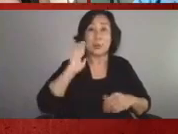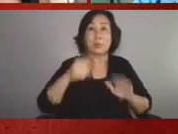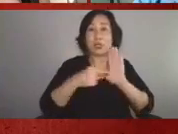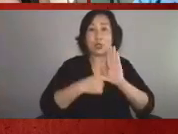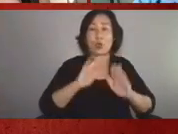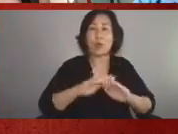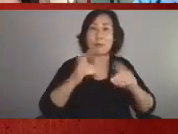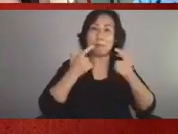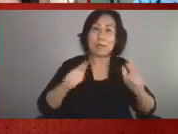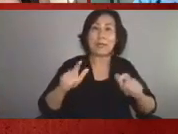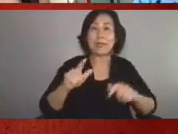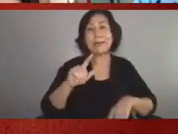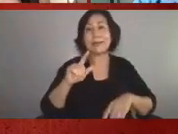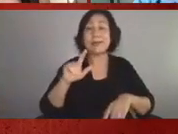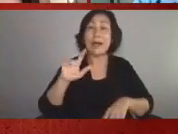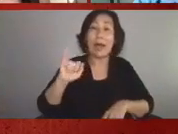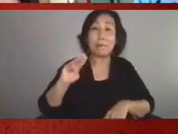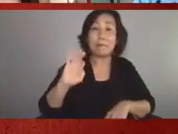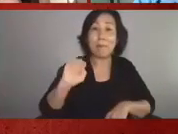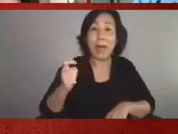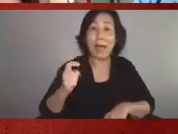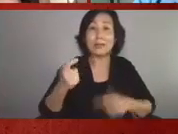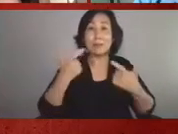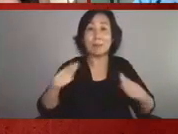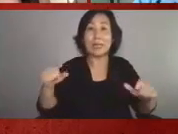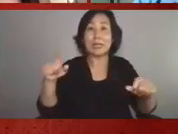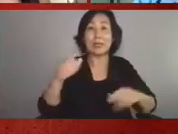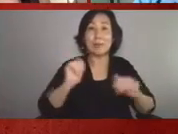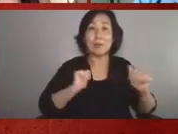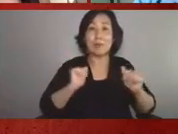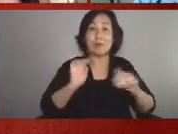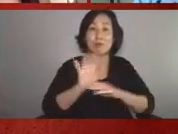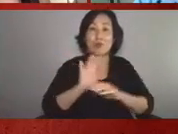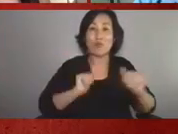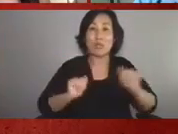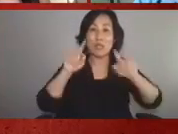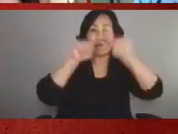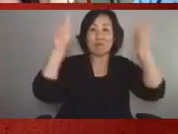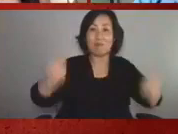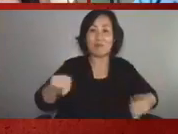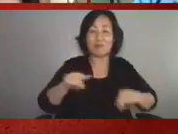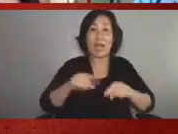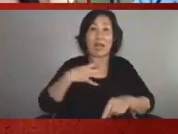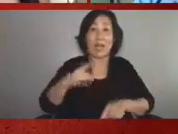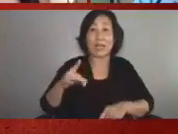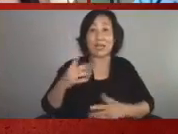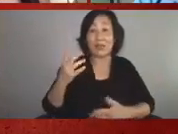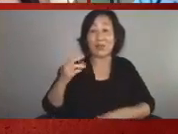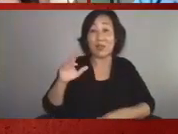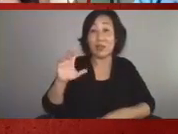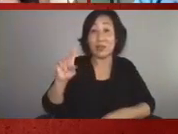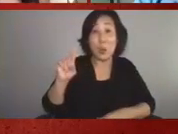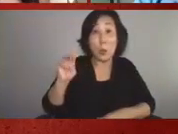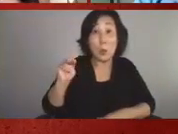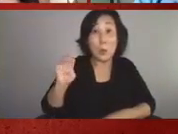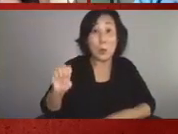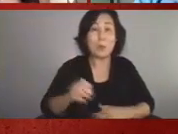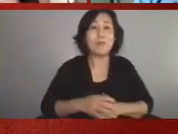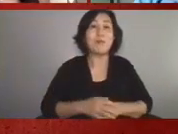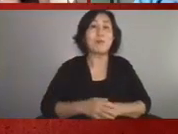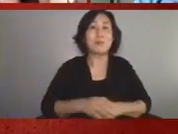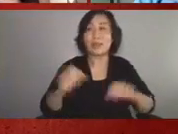shown on IMAX, big screens. I would love to see it in the ArcLight Dome. My gosh!